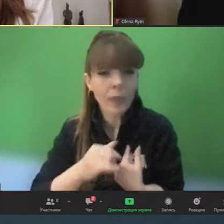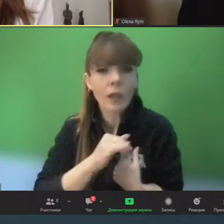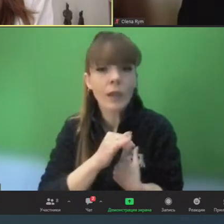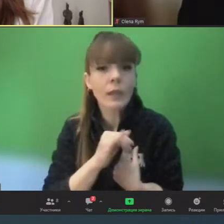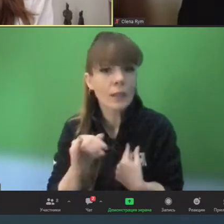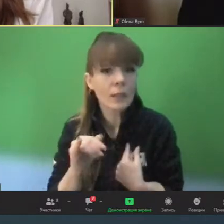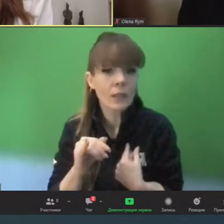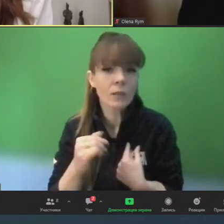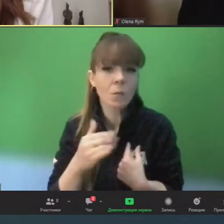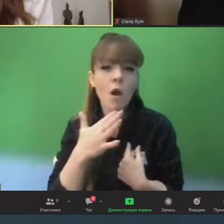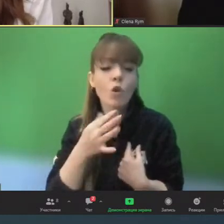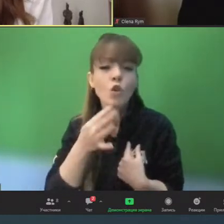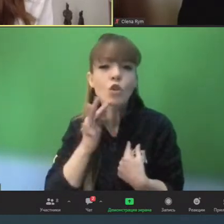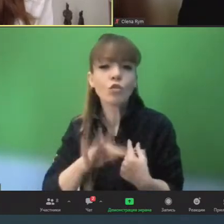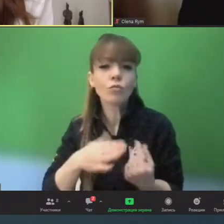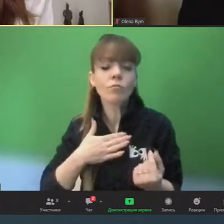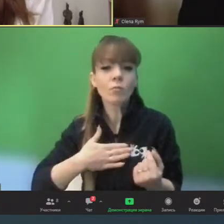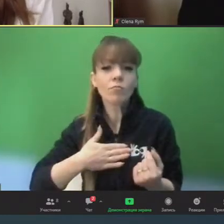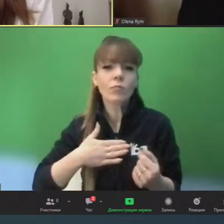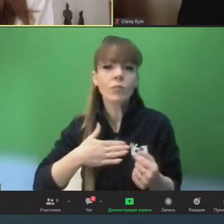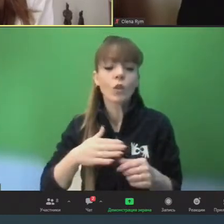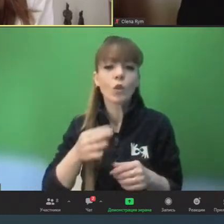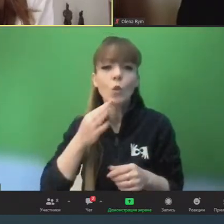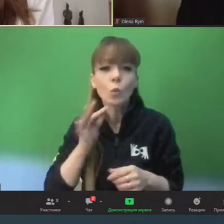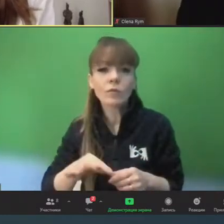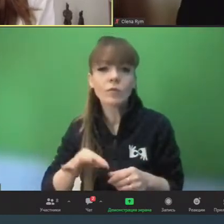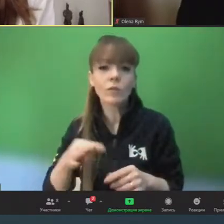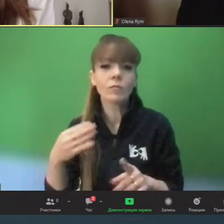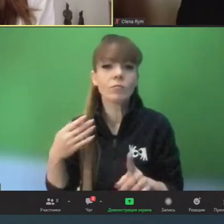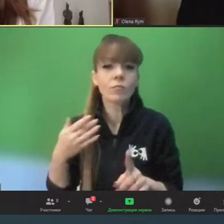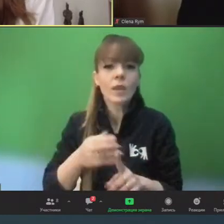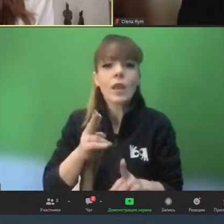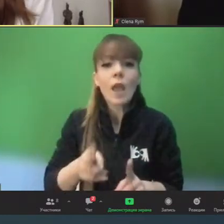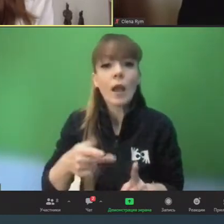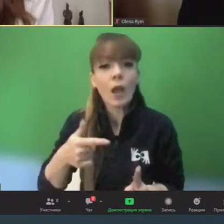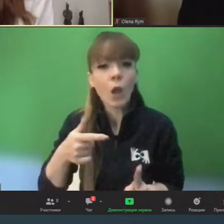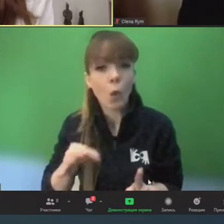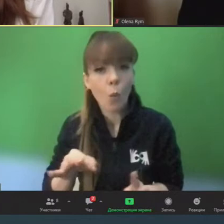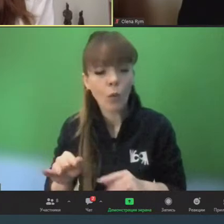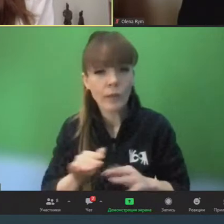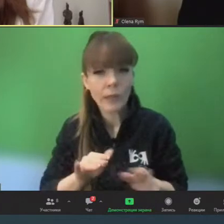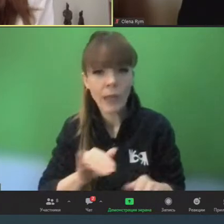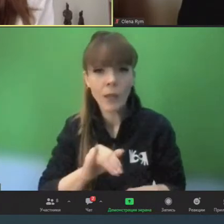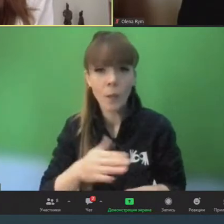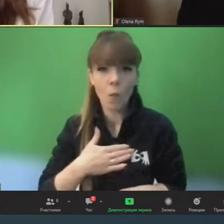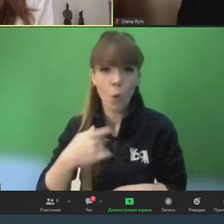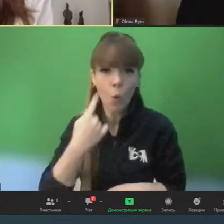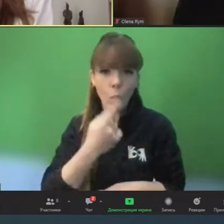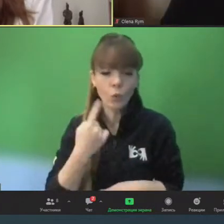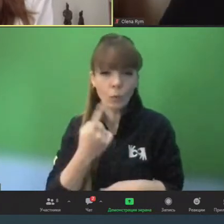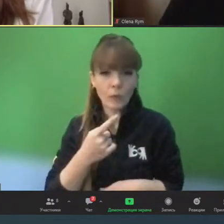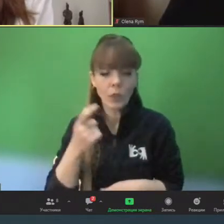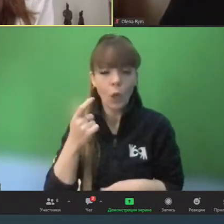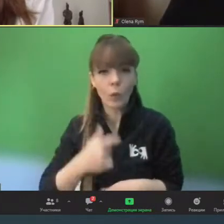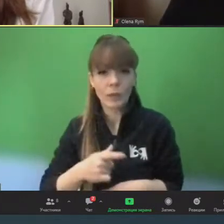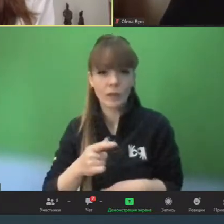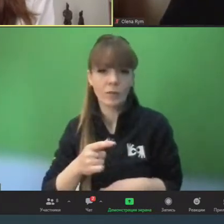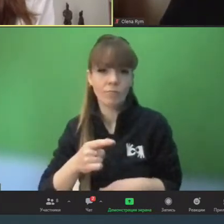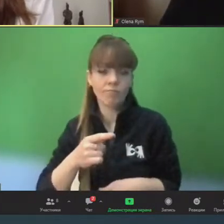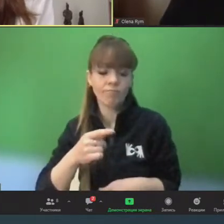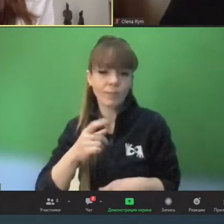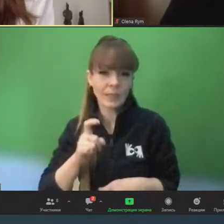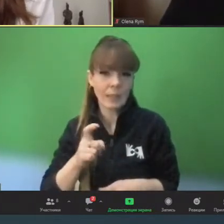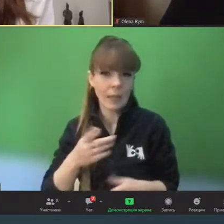I'm using the wheelchair. And as a social activist, and my expertise of a